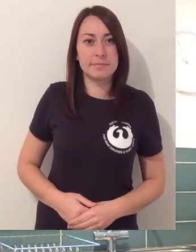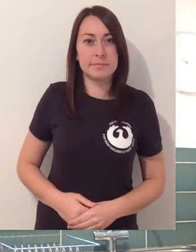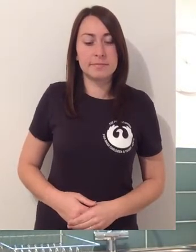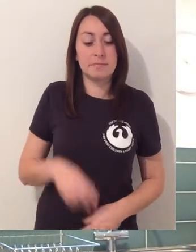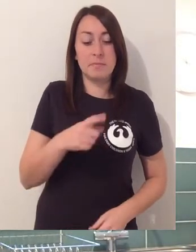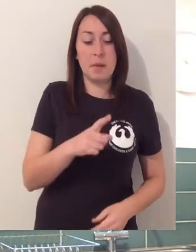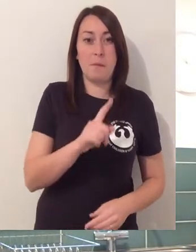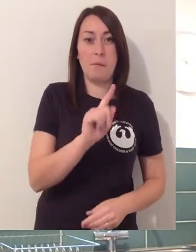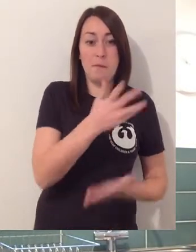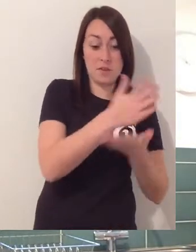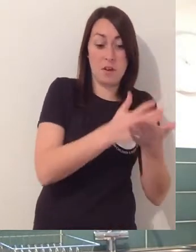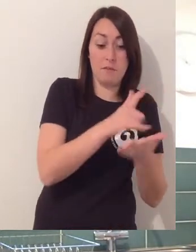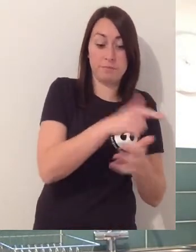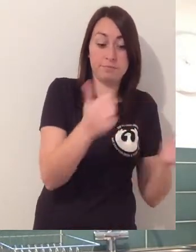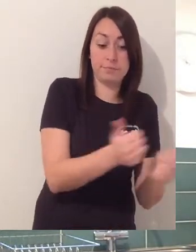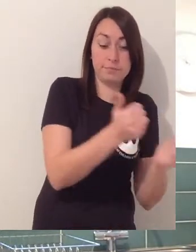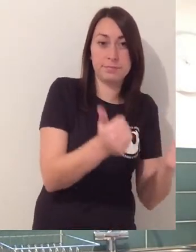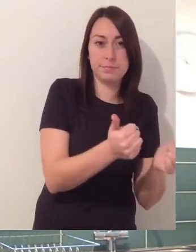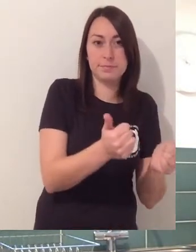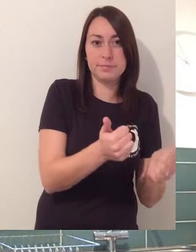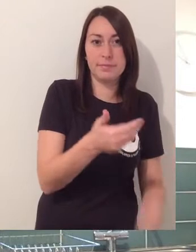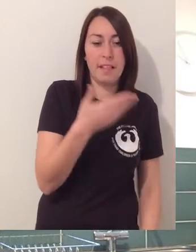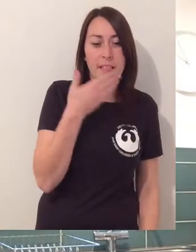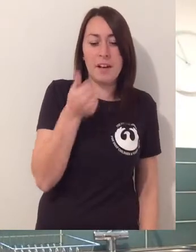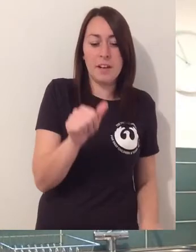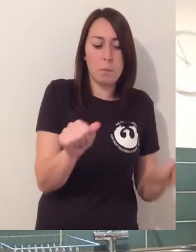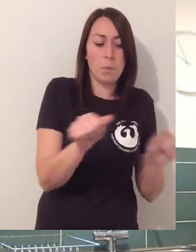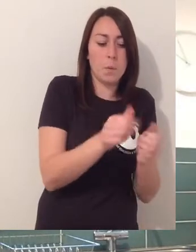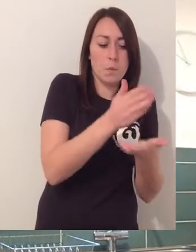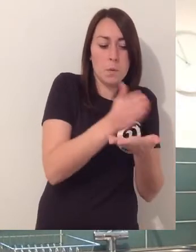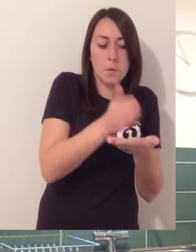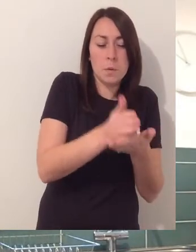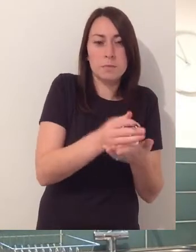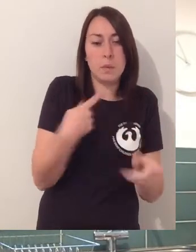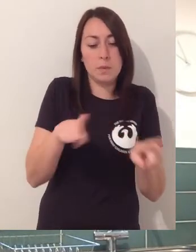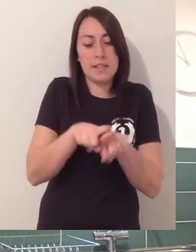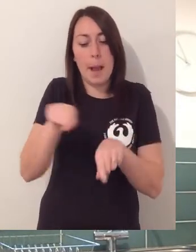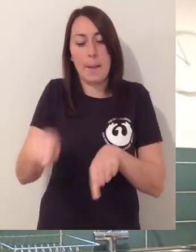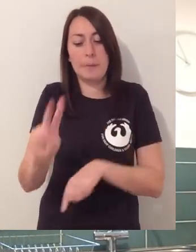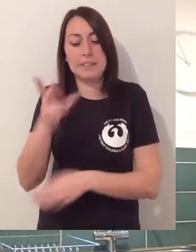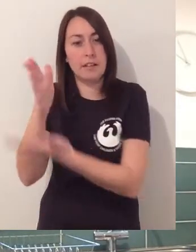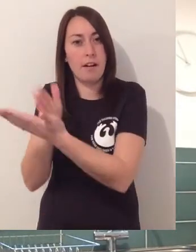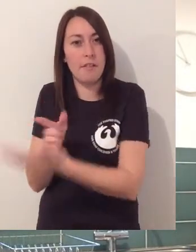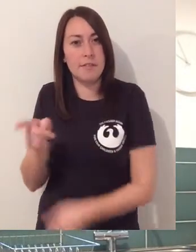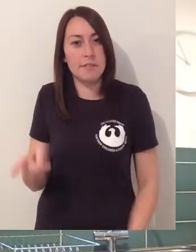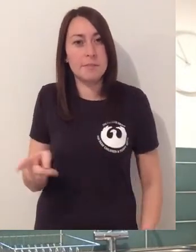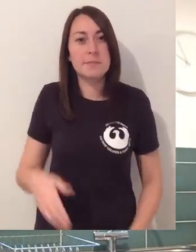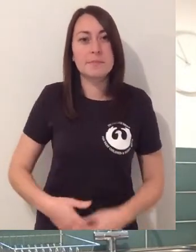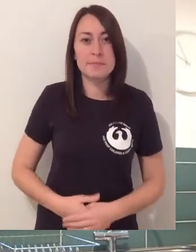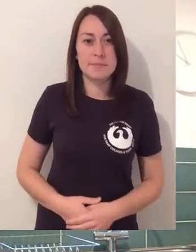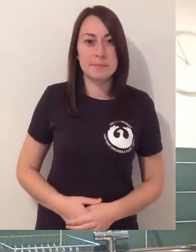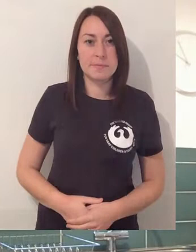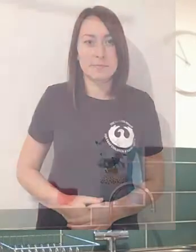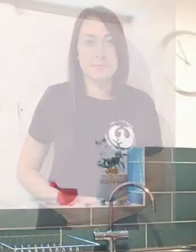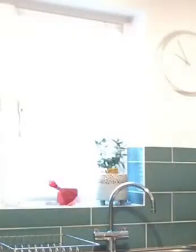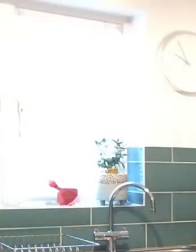There we are, there's the first half of the onion done into lovely small sections. So we're going to do the same with the other half that we've done first of all.